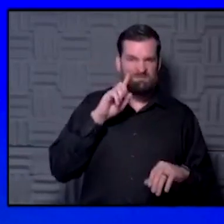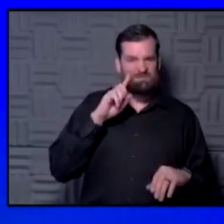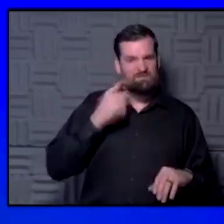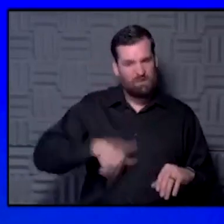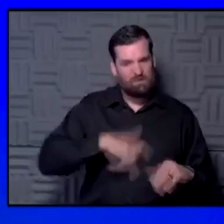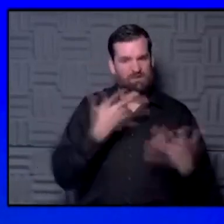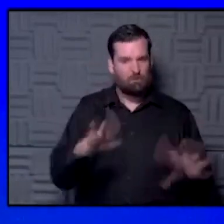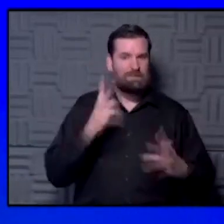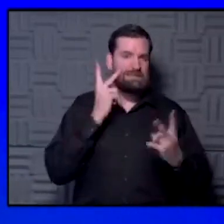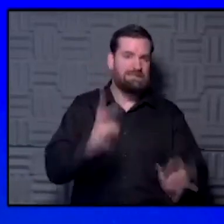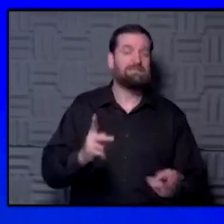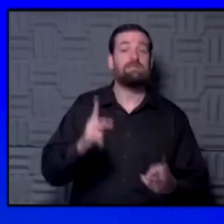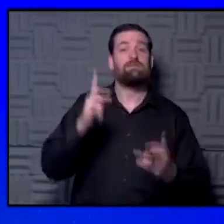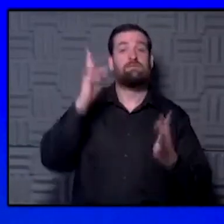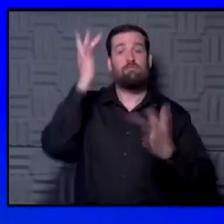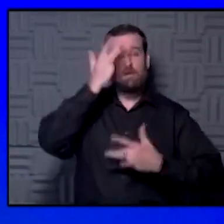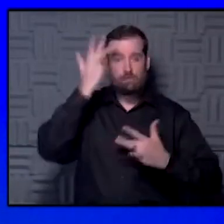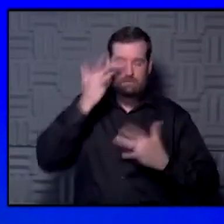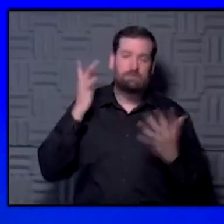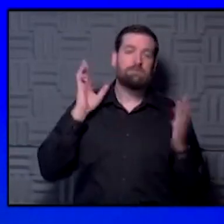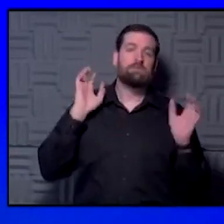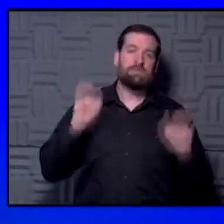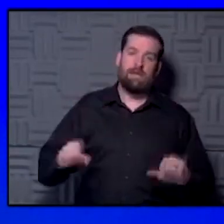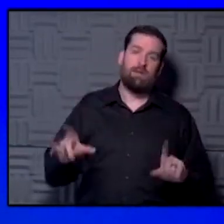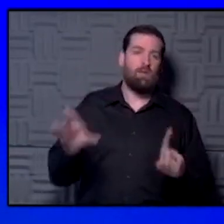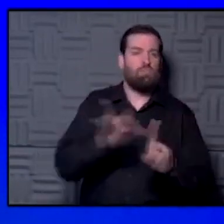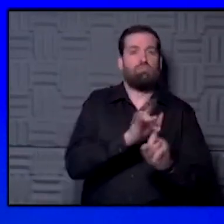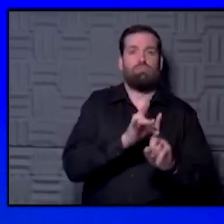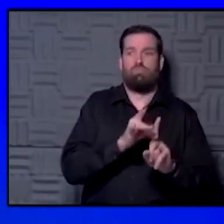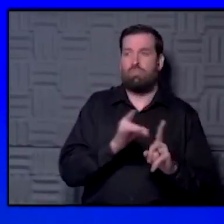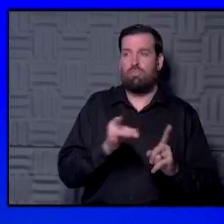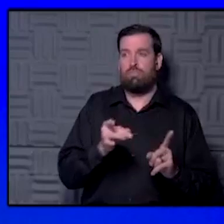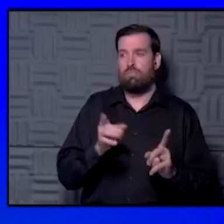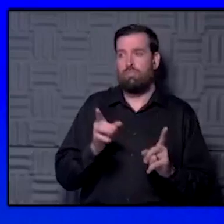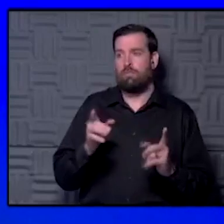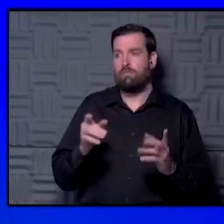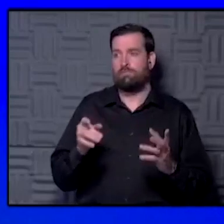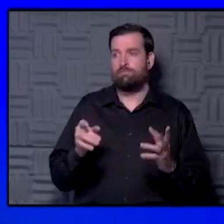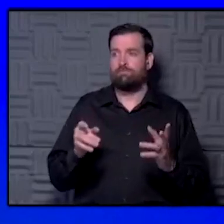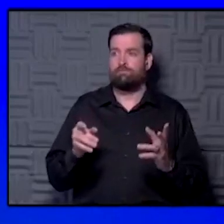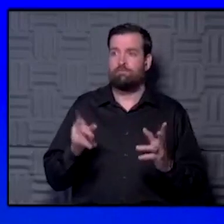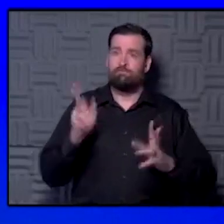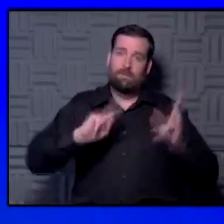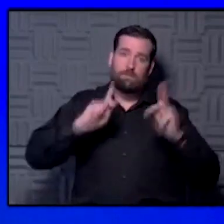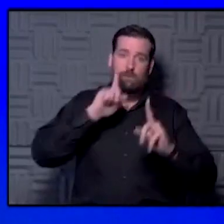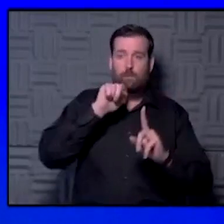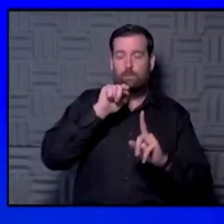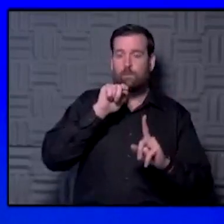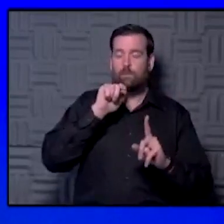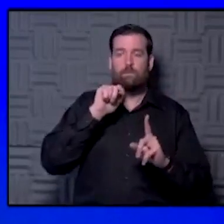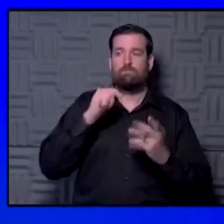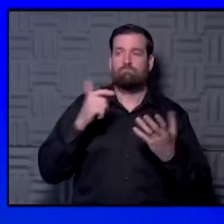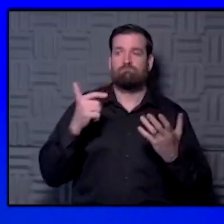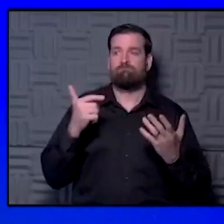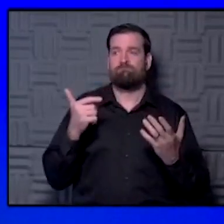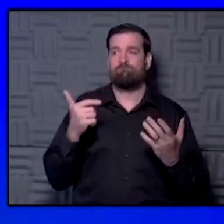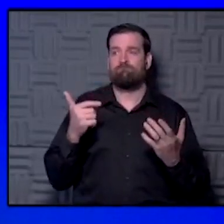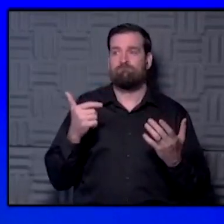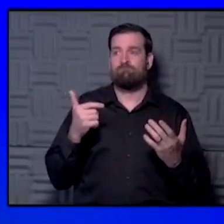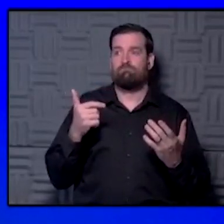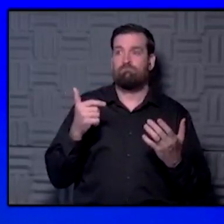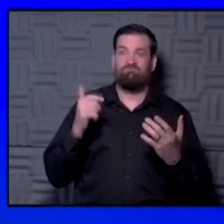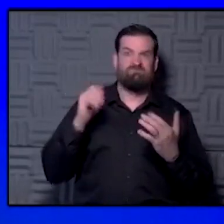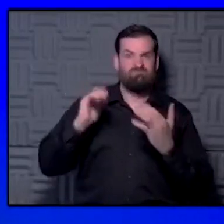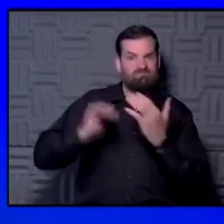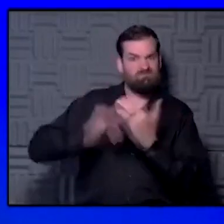now, that the virus can infect even the people that, in the highest echelons